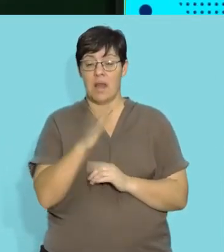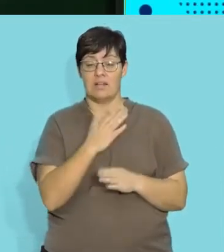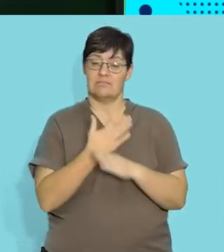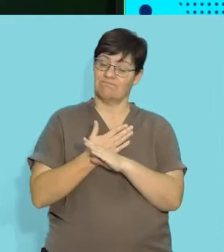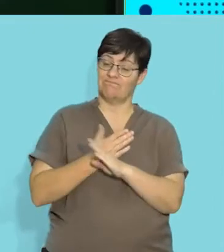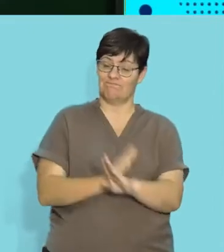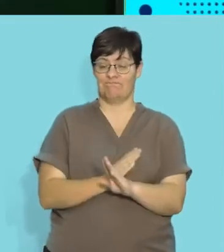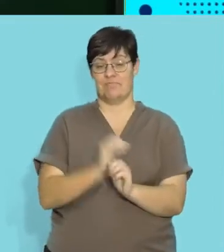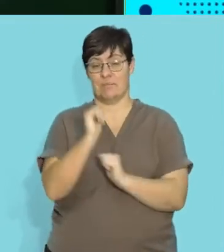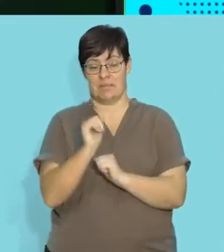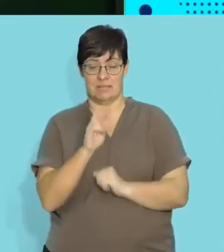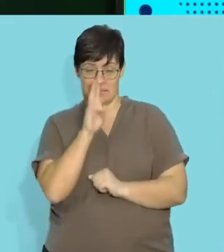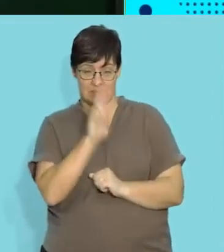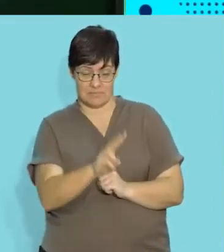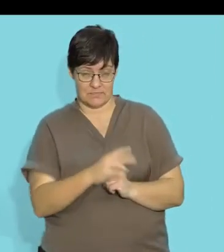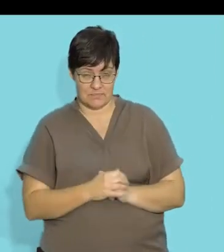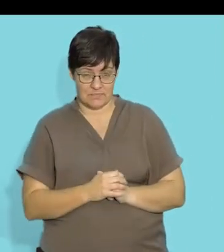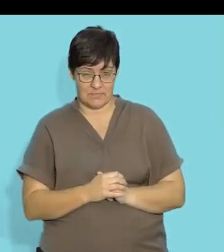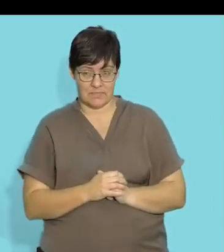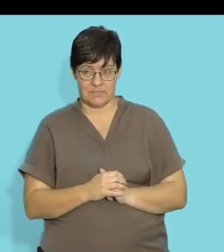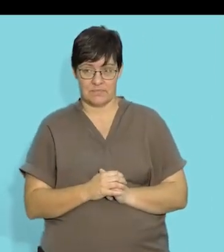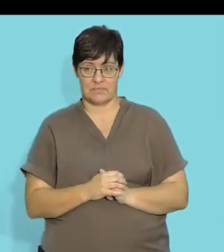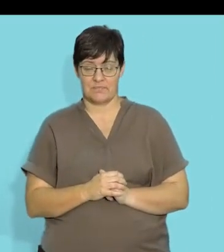plants' defense mechanisms.